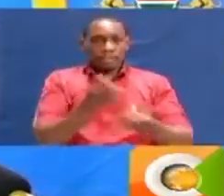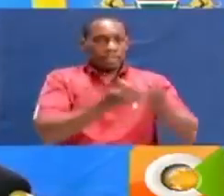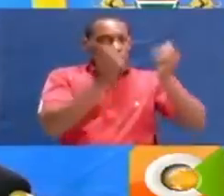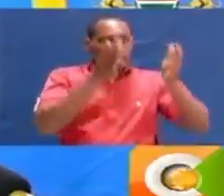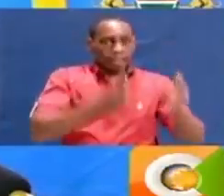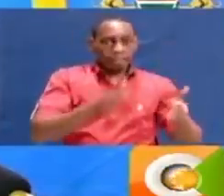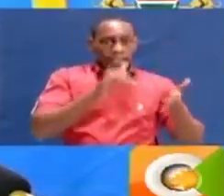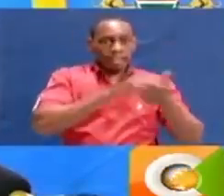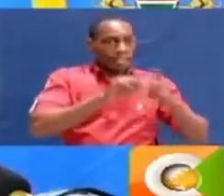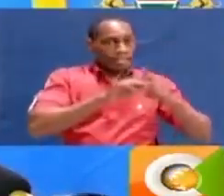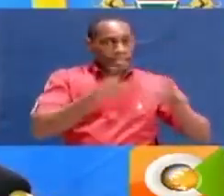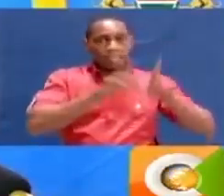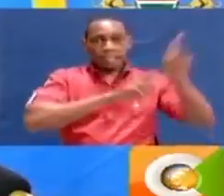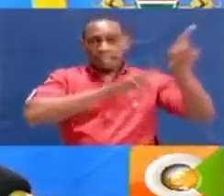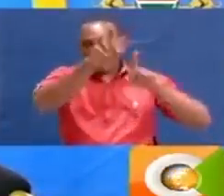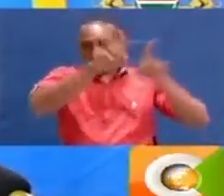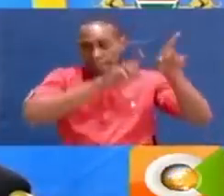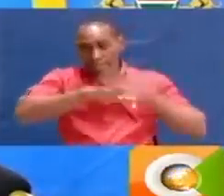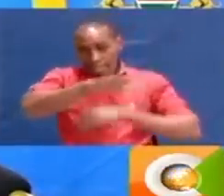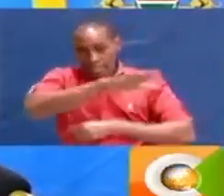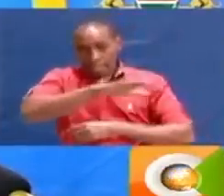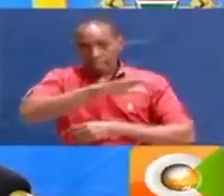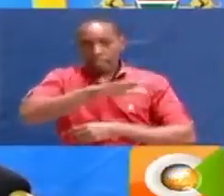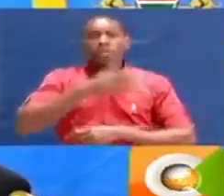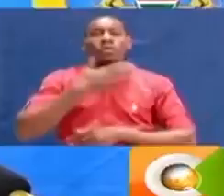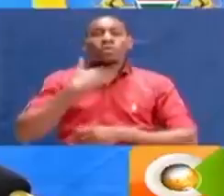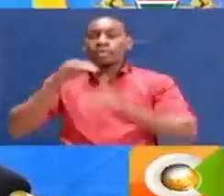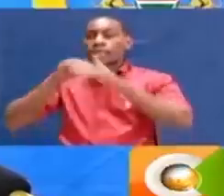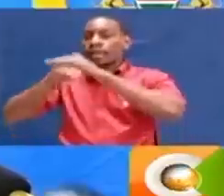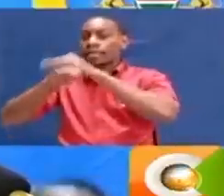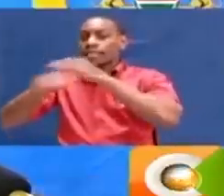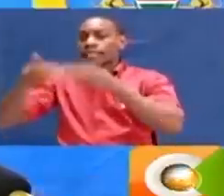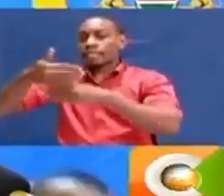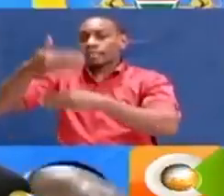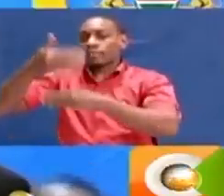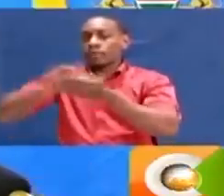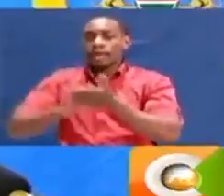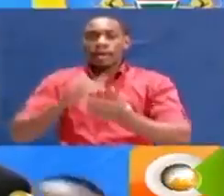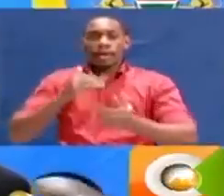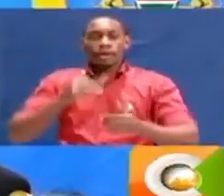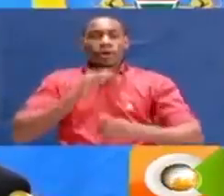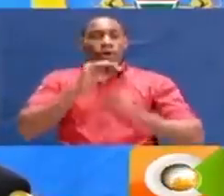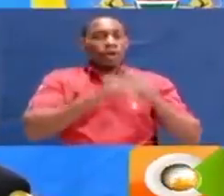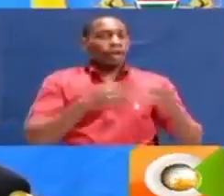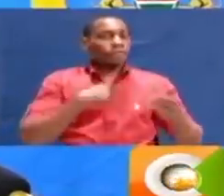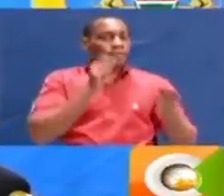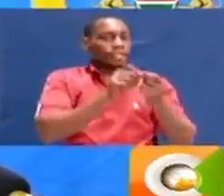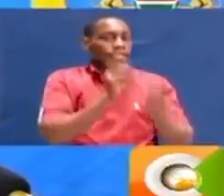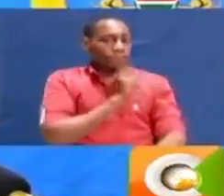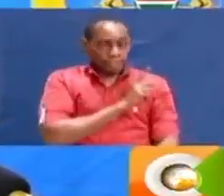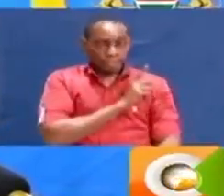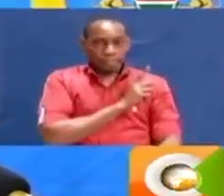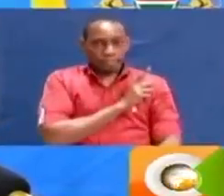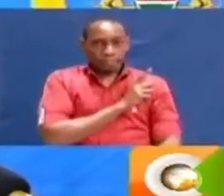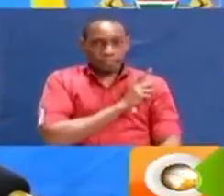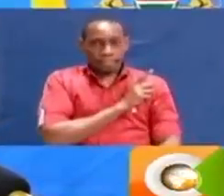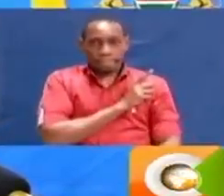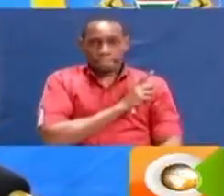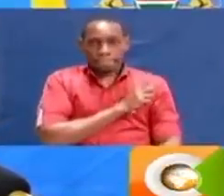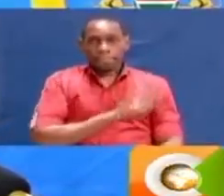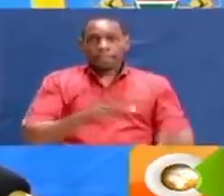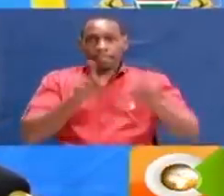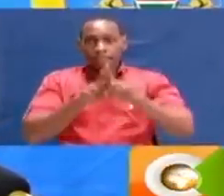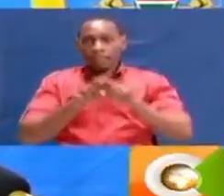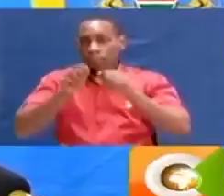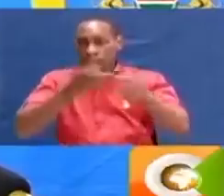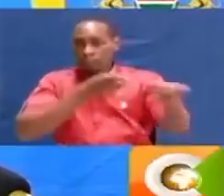have all been tested. It is also, as you know, to contain the disease because of the stopping of